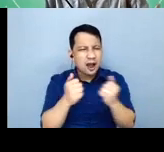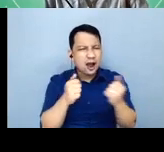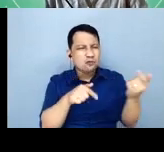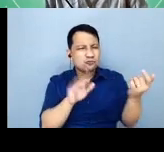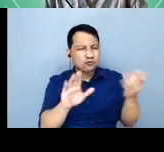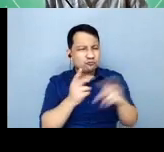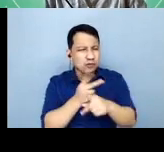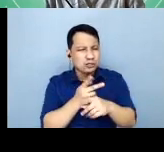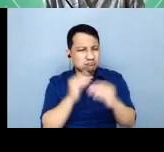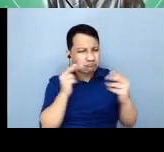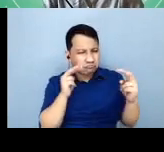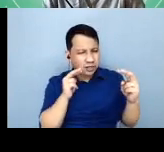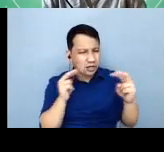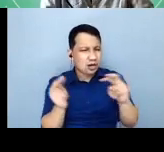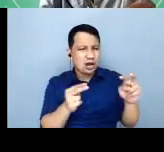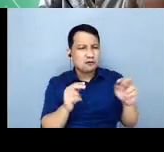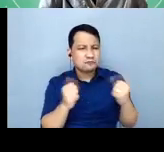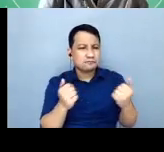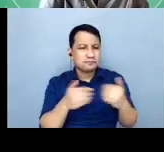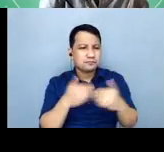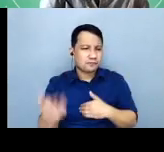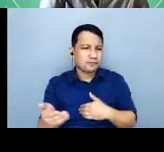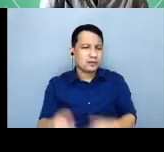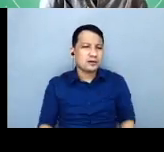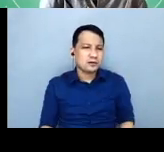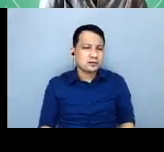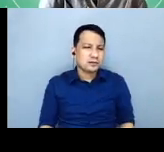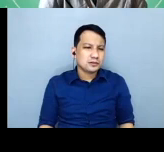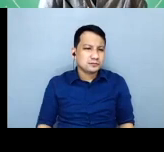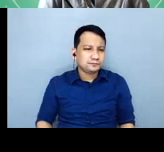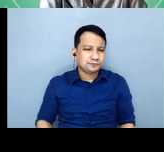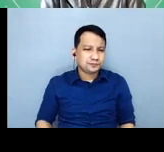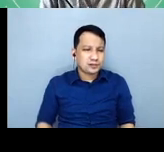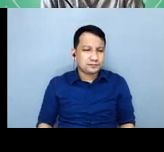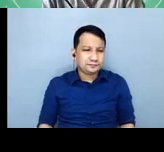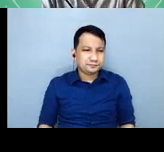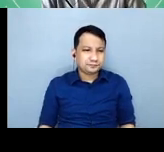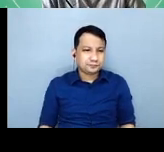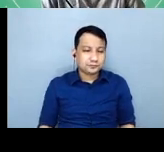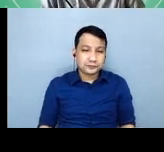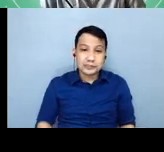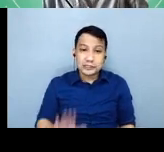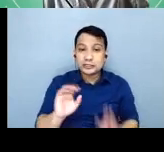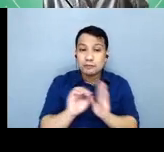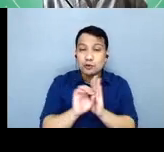conceptual standpoint. Let's go shift to another one. For example, you're designing food packaging.